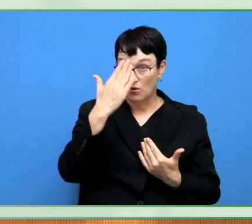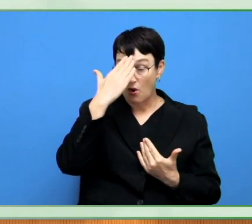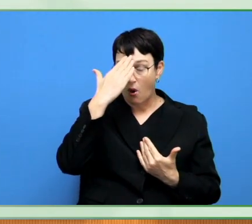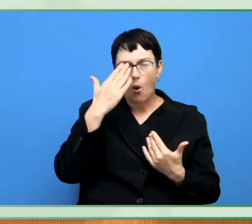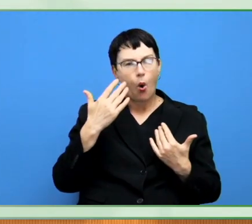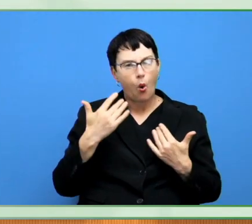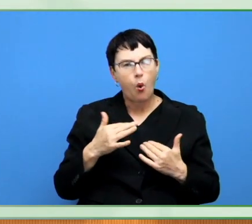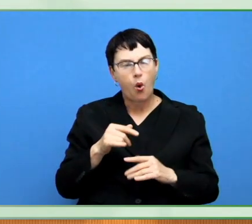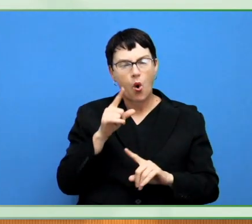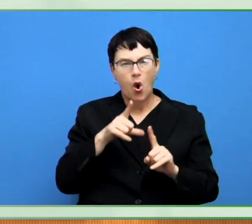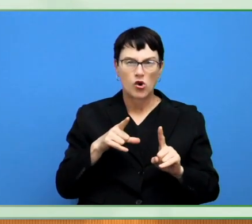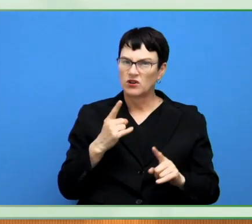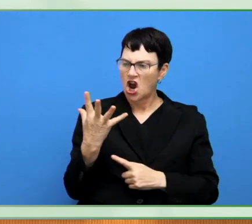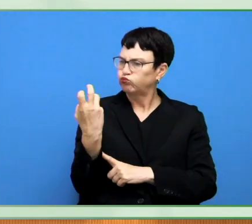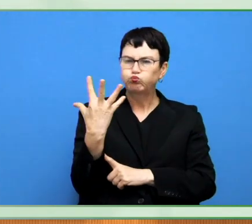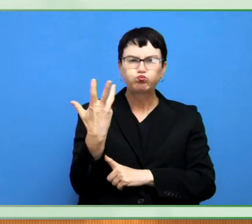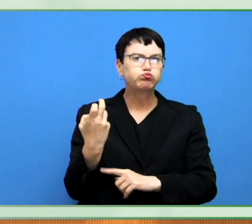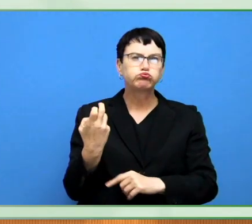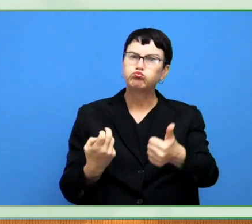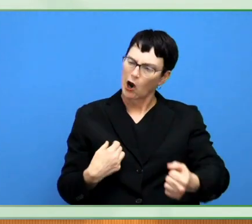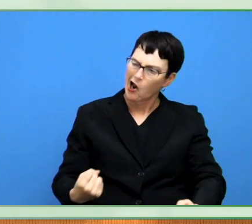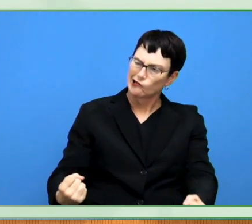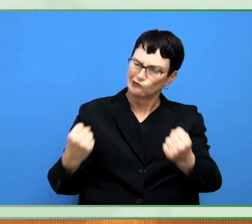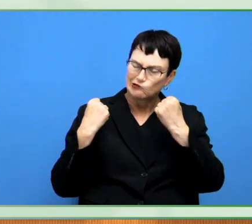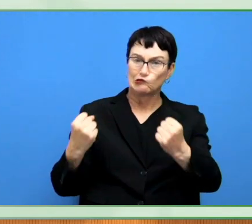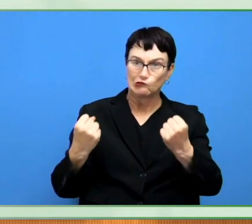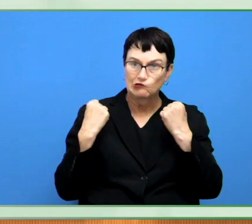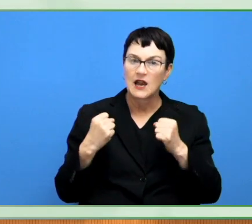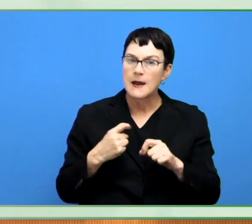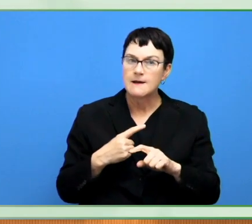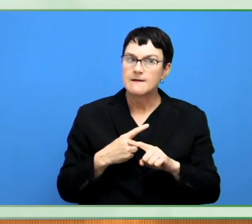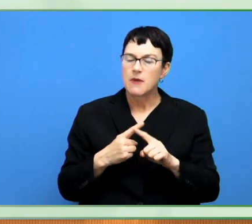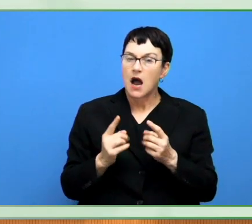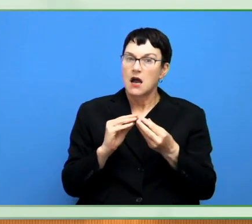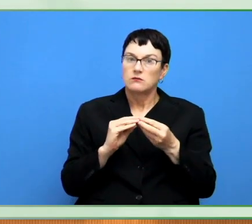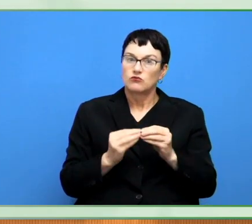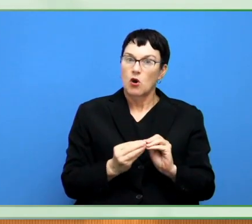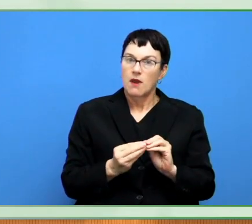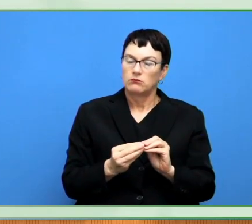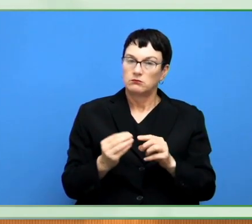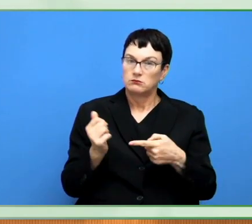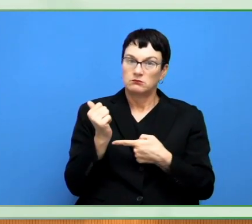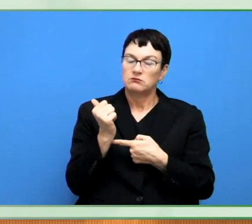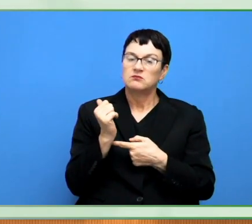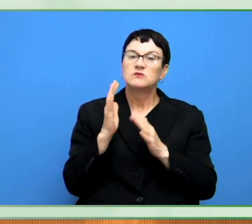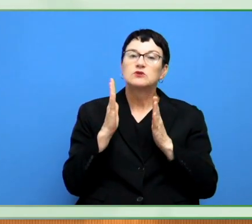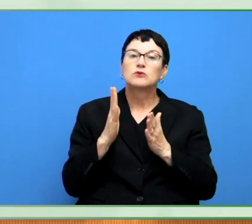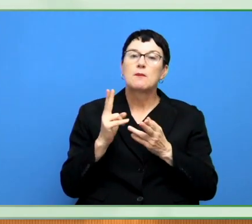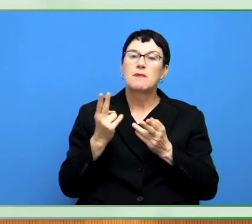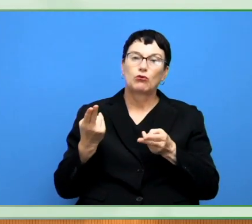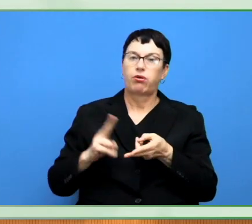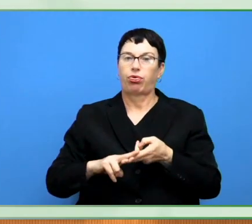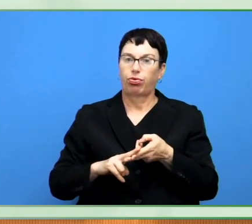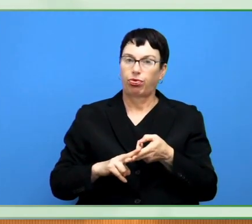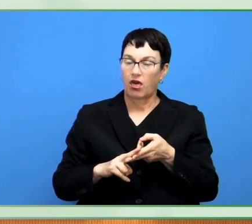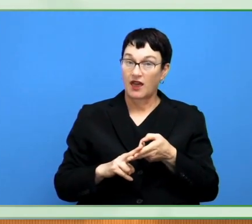now you're having a signal that is not as strong as used to be at the beginning. So our challenge was this. How can we still be